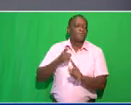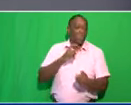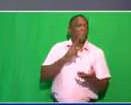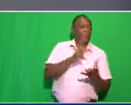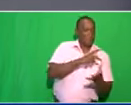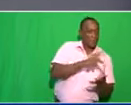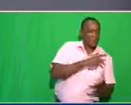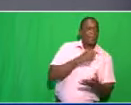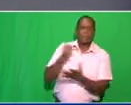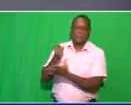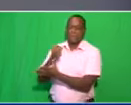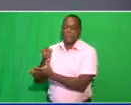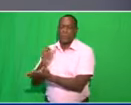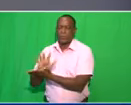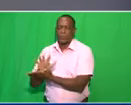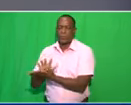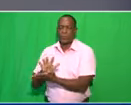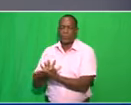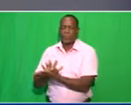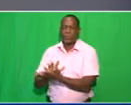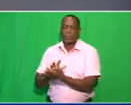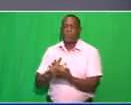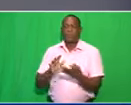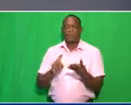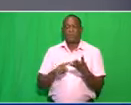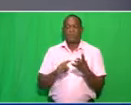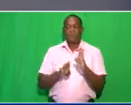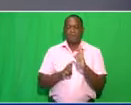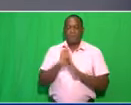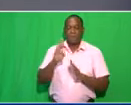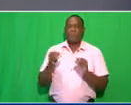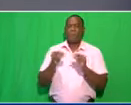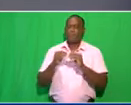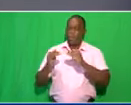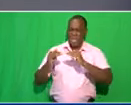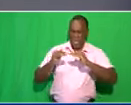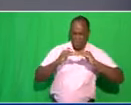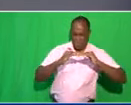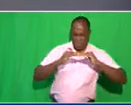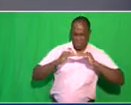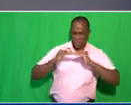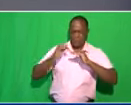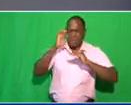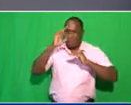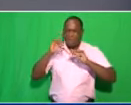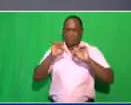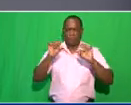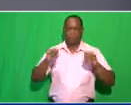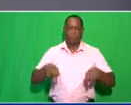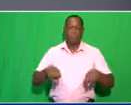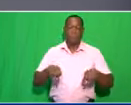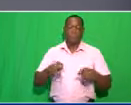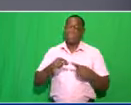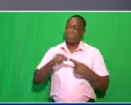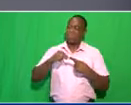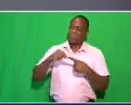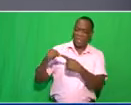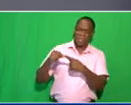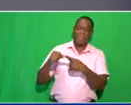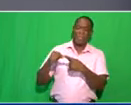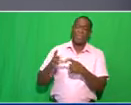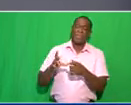more equitable education system. As it pertains to the secondary entrance assessment, the